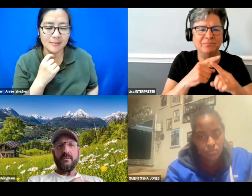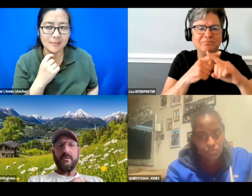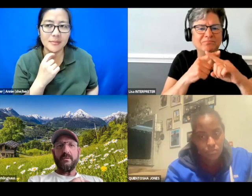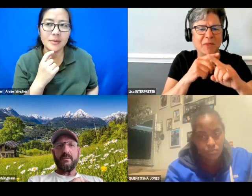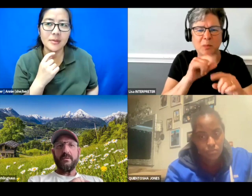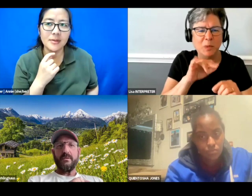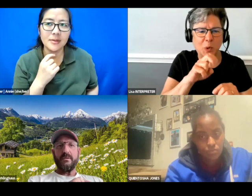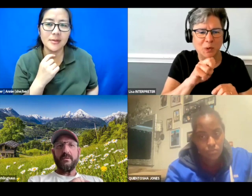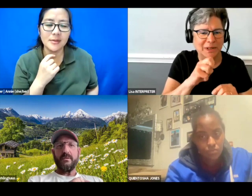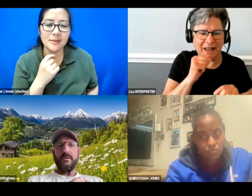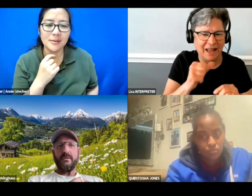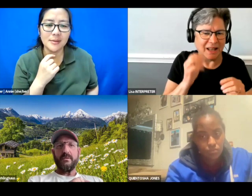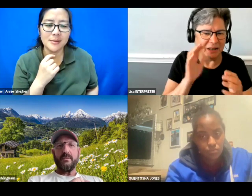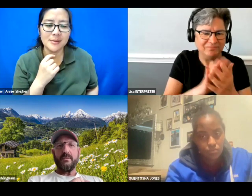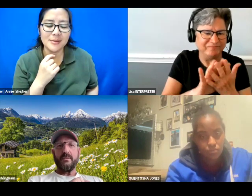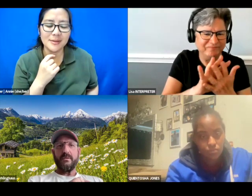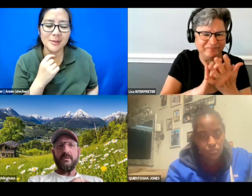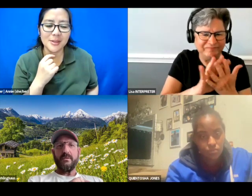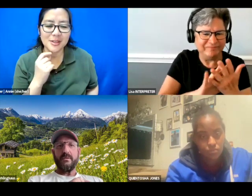sec.